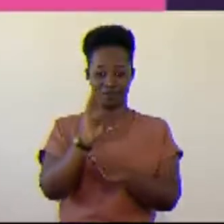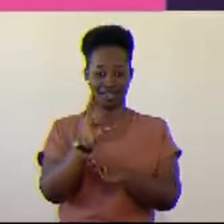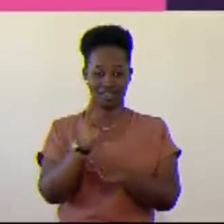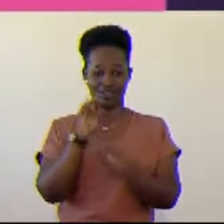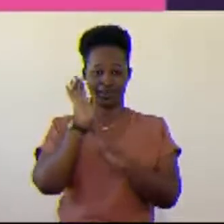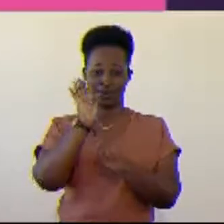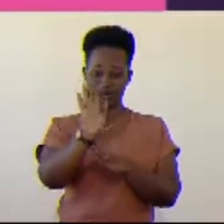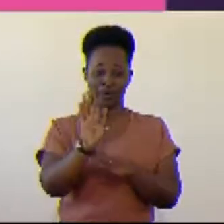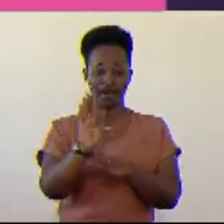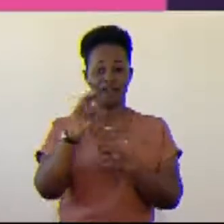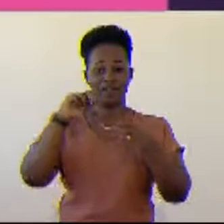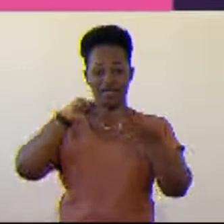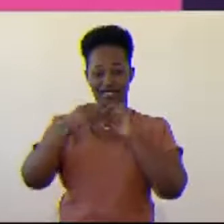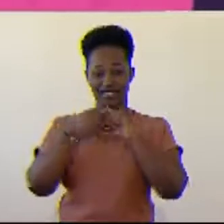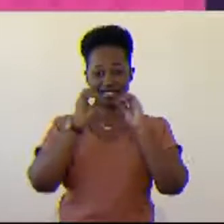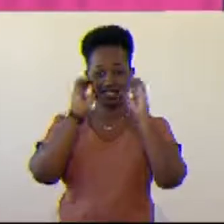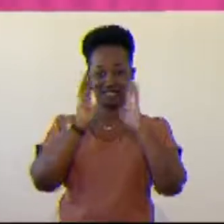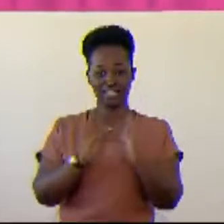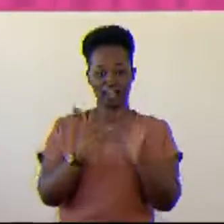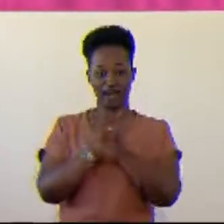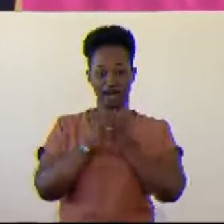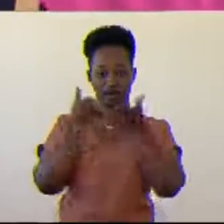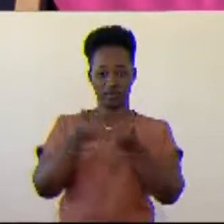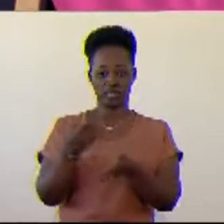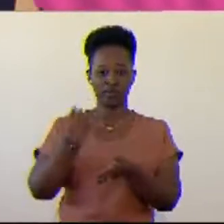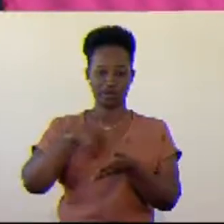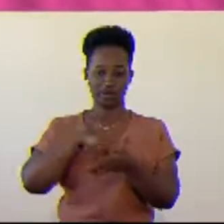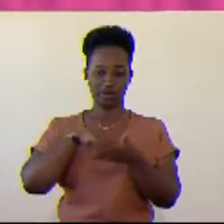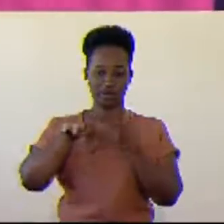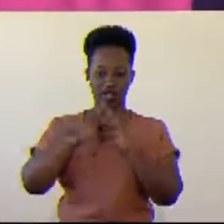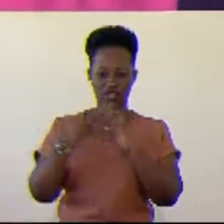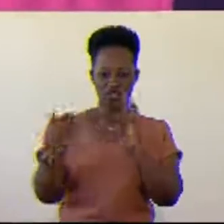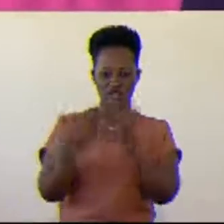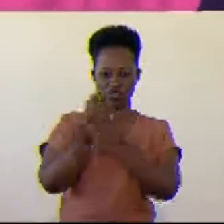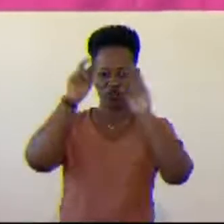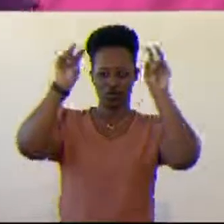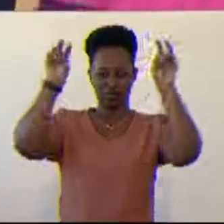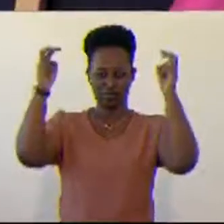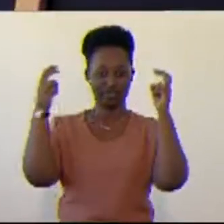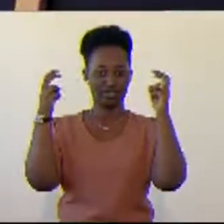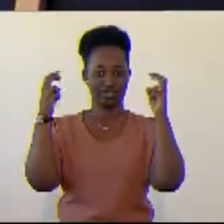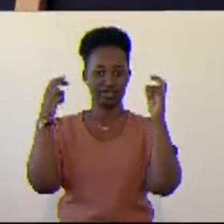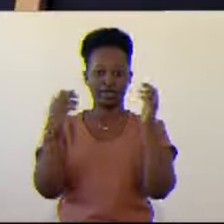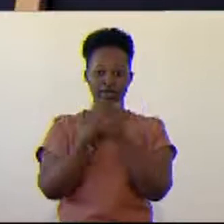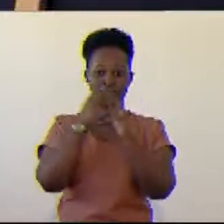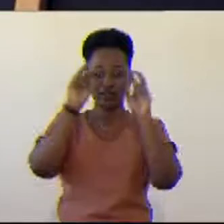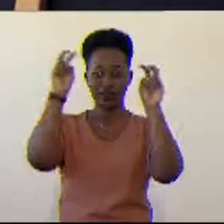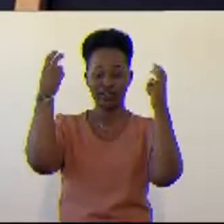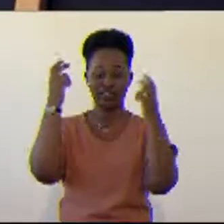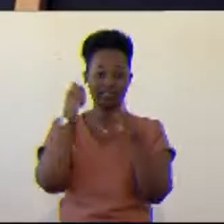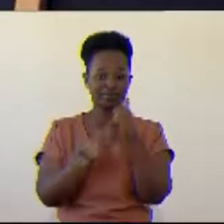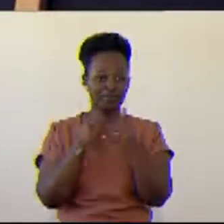as always, and today we are going to start a new unit, okay? A new unit which is Unit